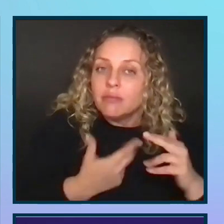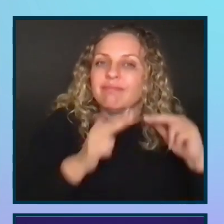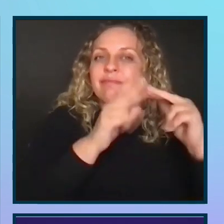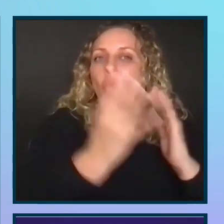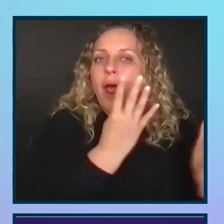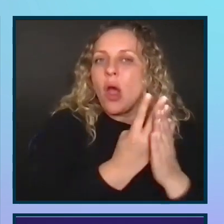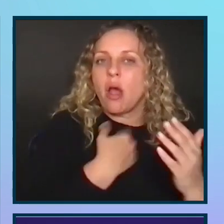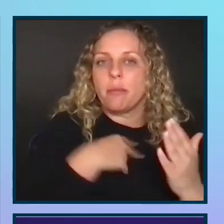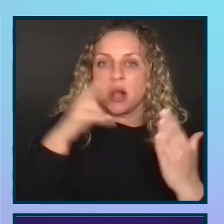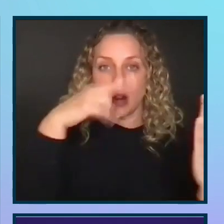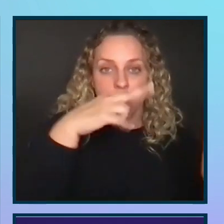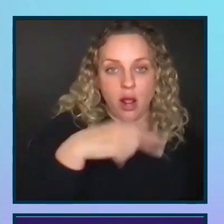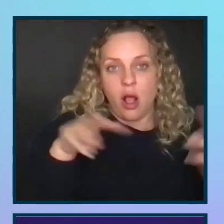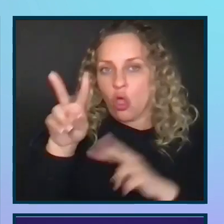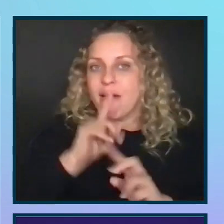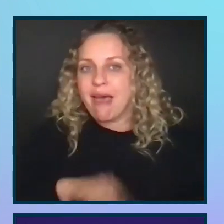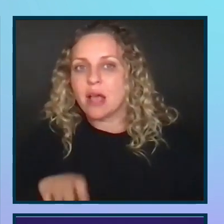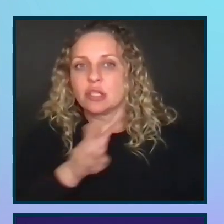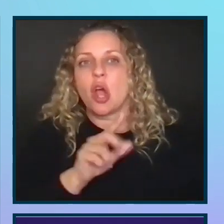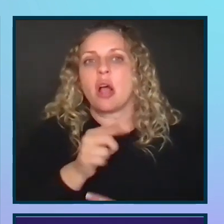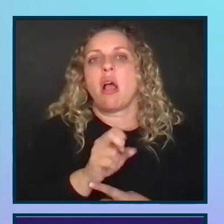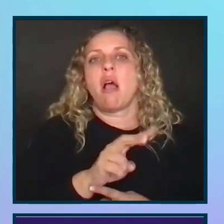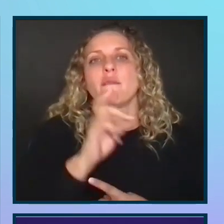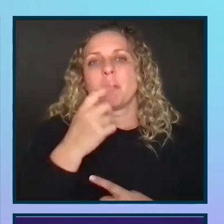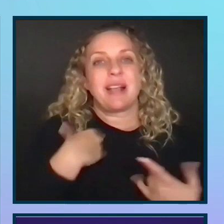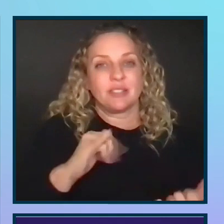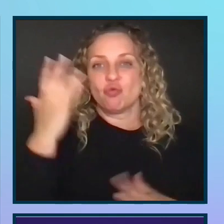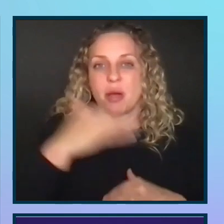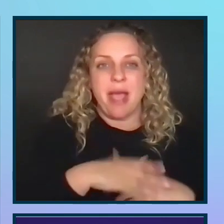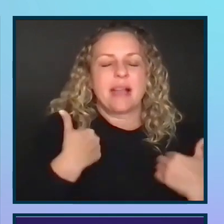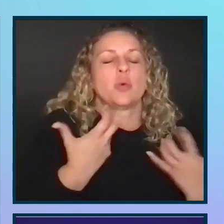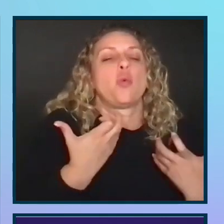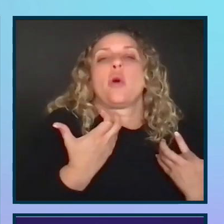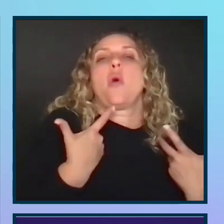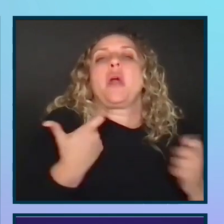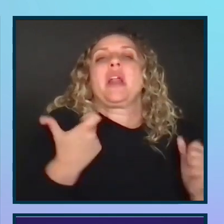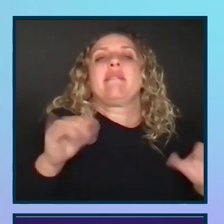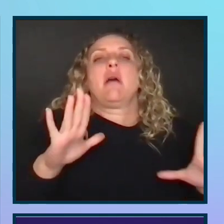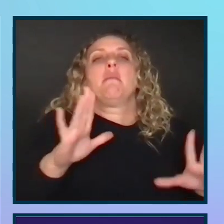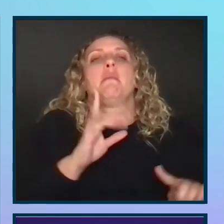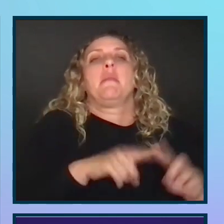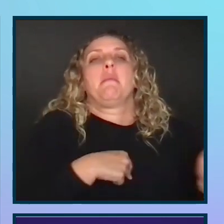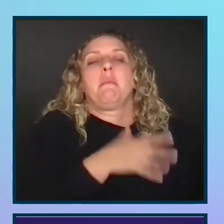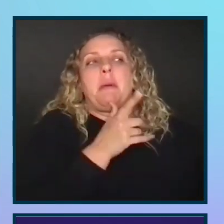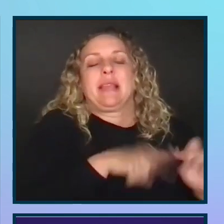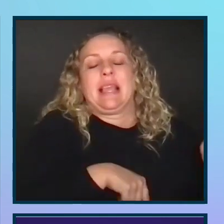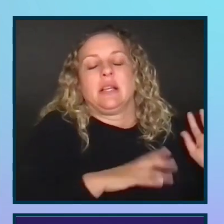despite reading all the info and looking up the answers on the Gov website, I screwed up. I just want to give up, but moms